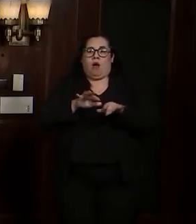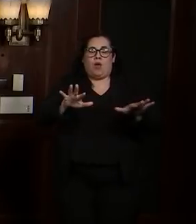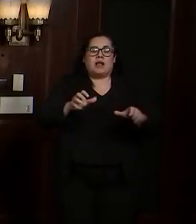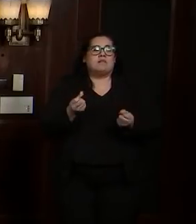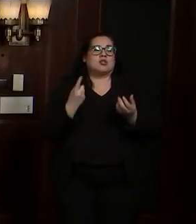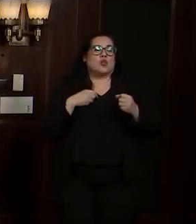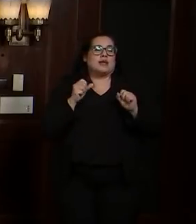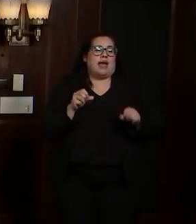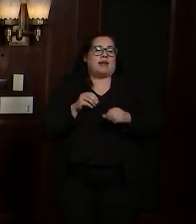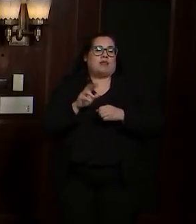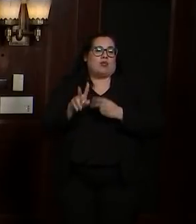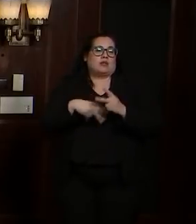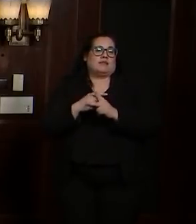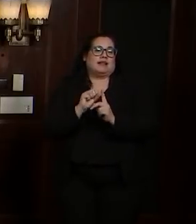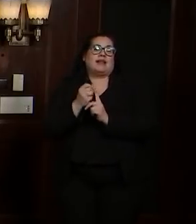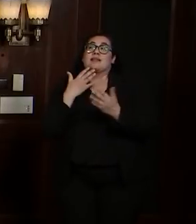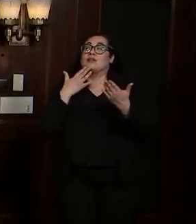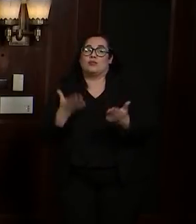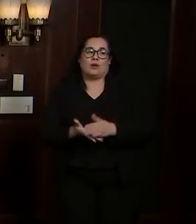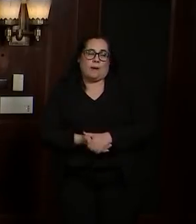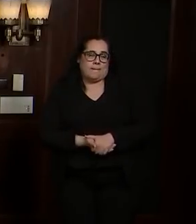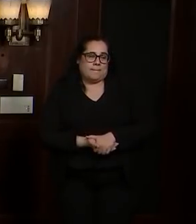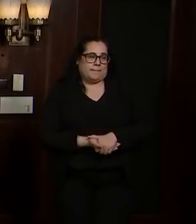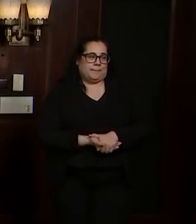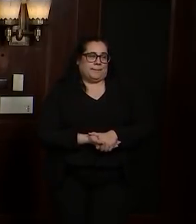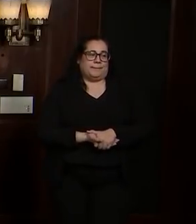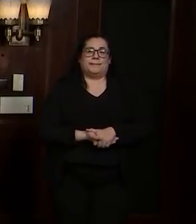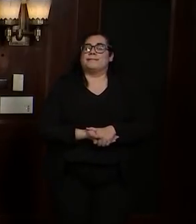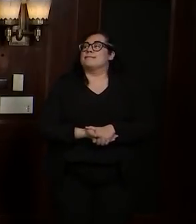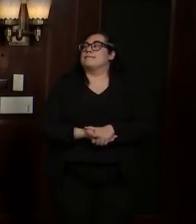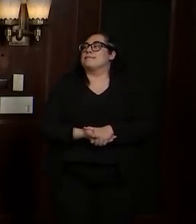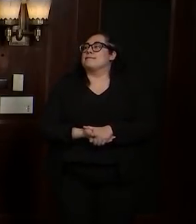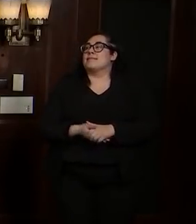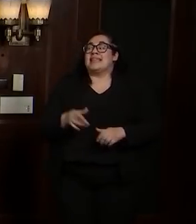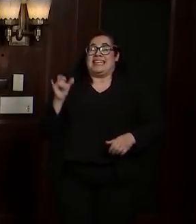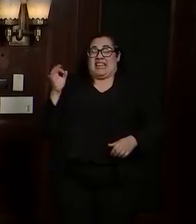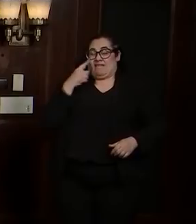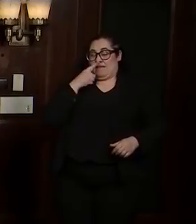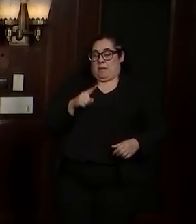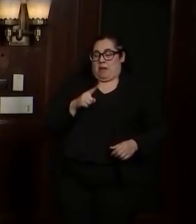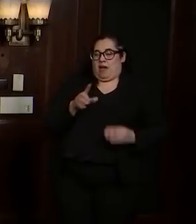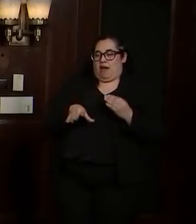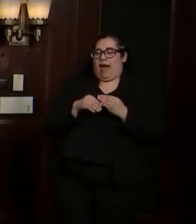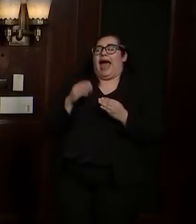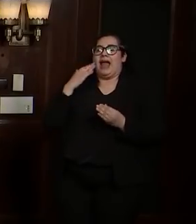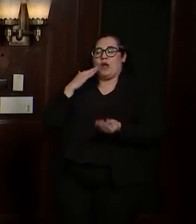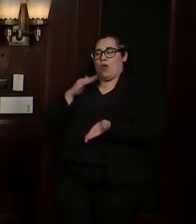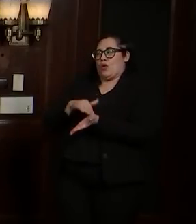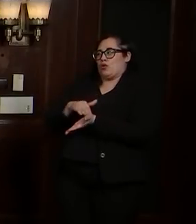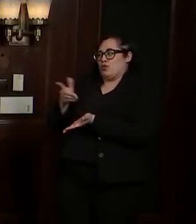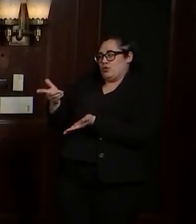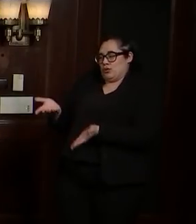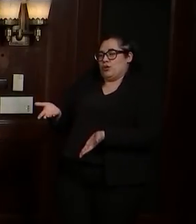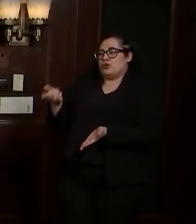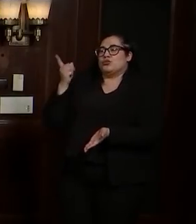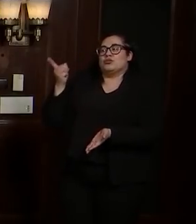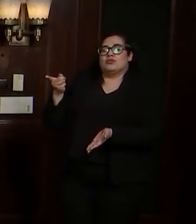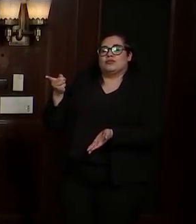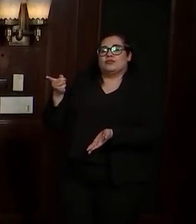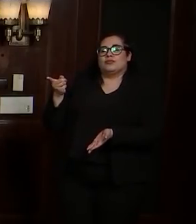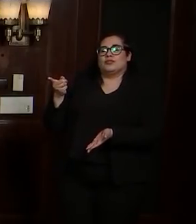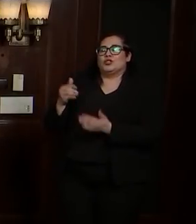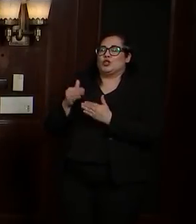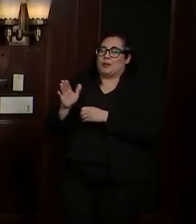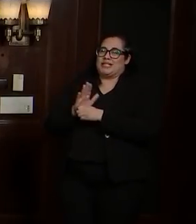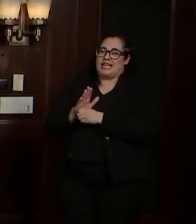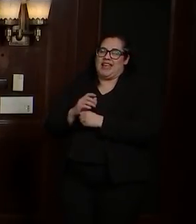in institutional settings. Thank you. And if I may, I know the doctor is too